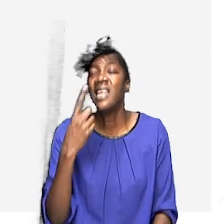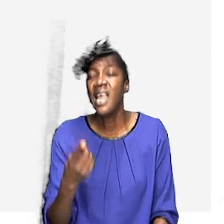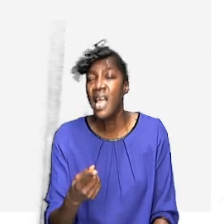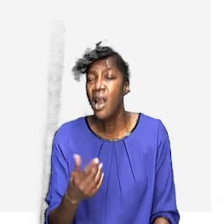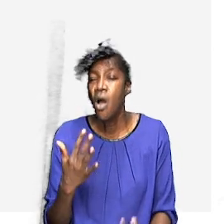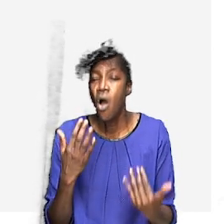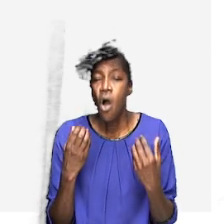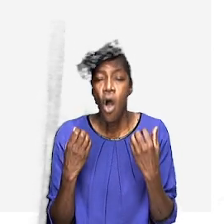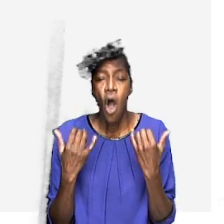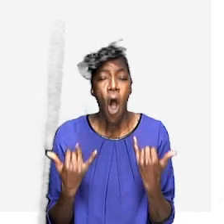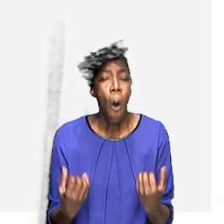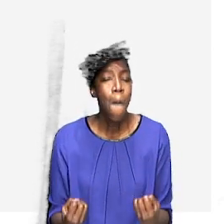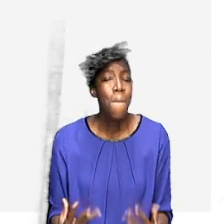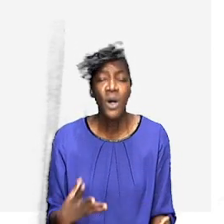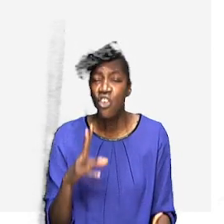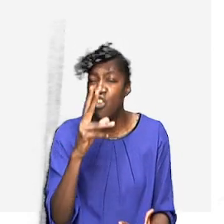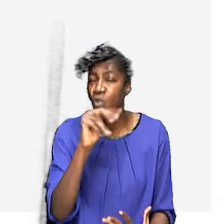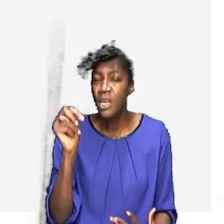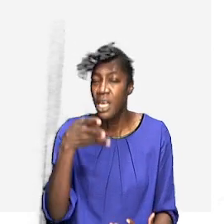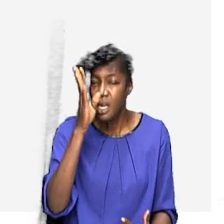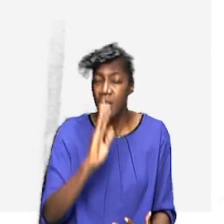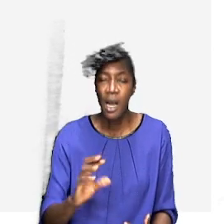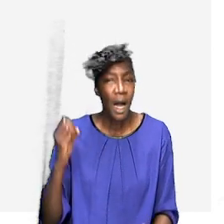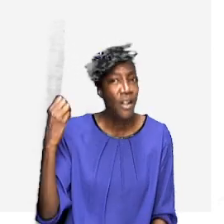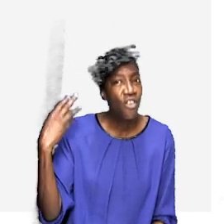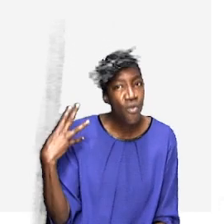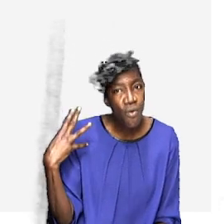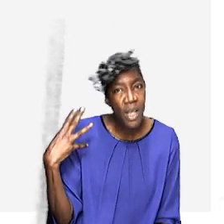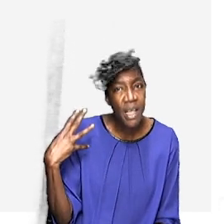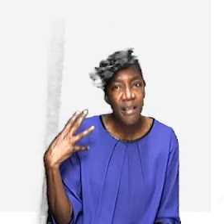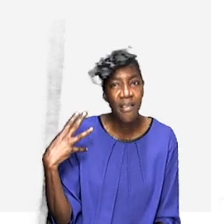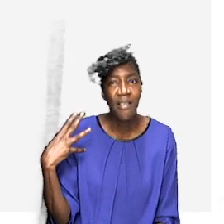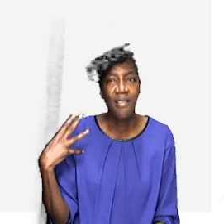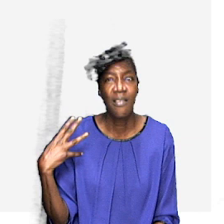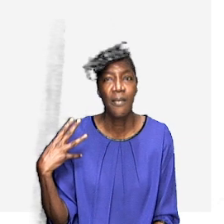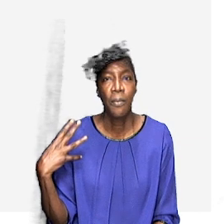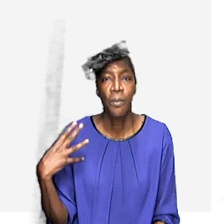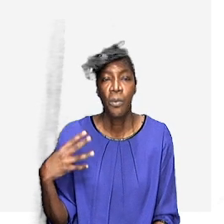of God. This woman, praise God, was a